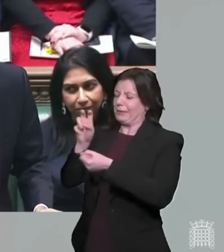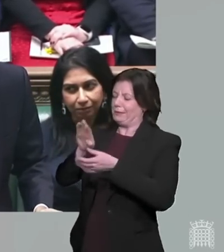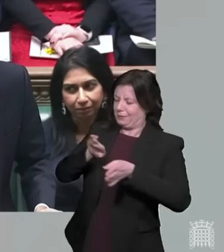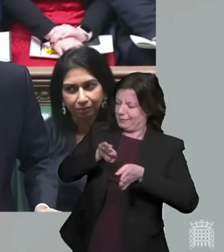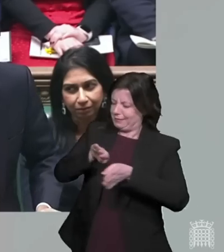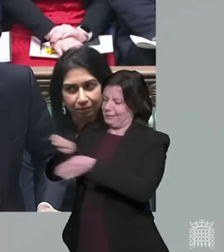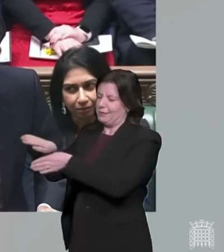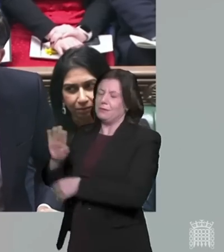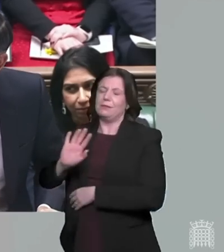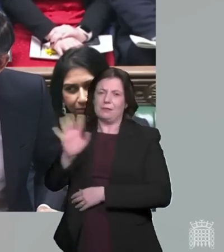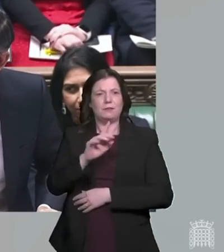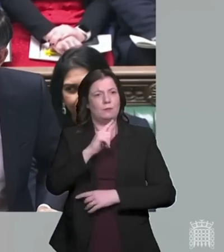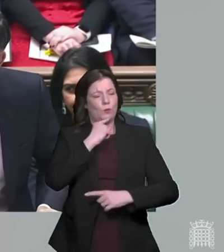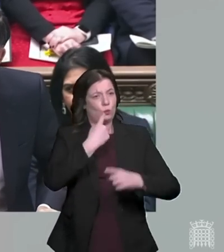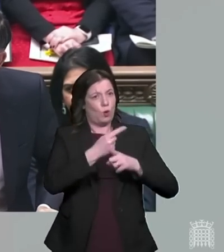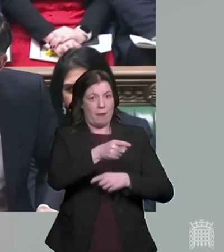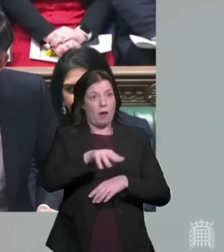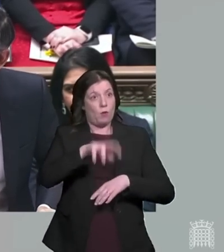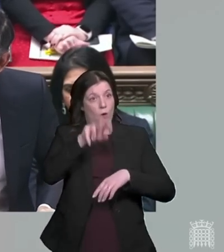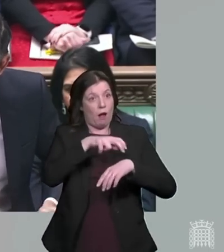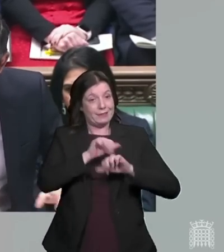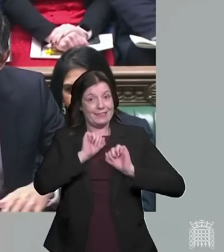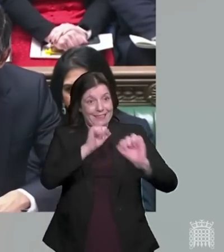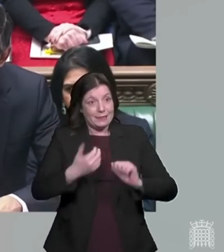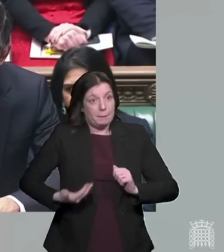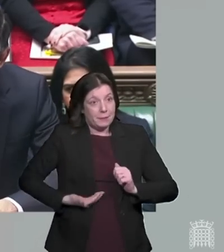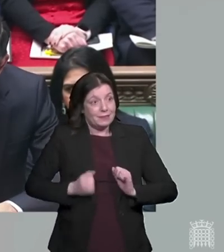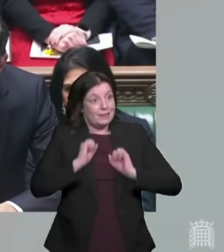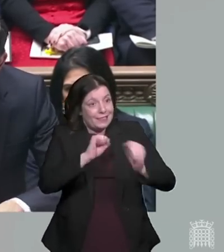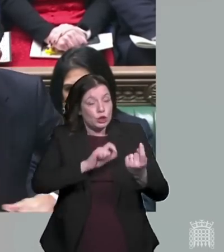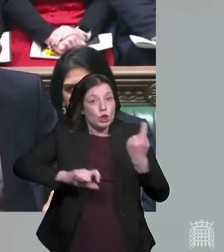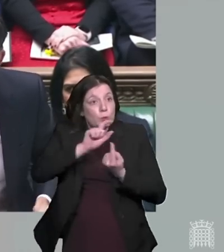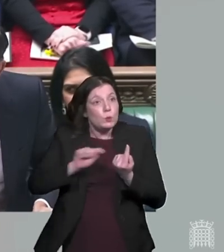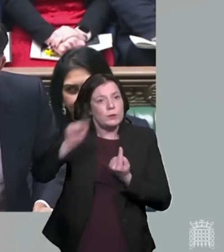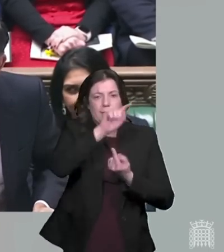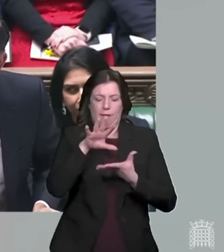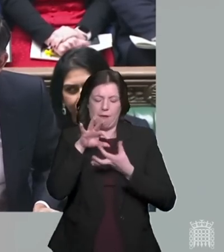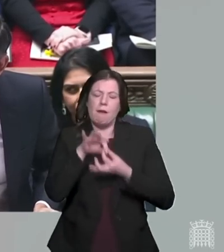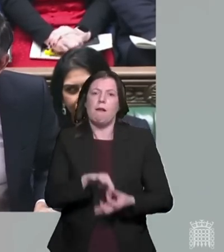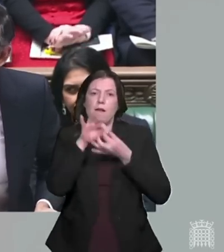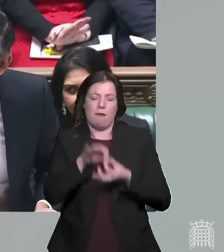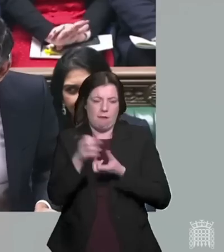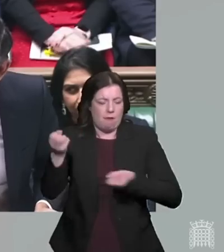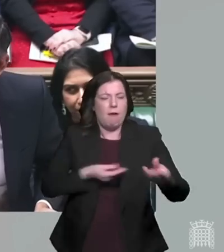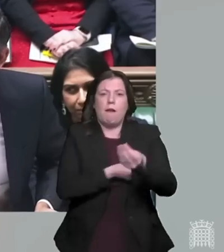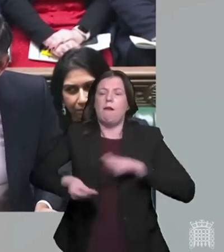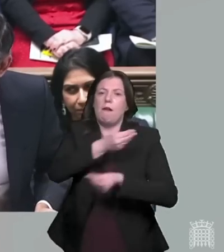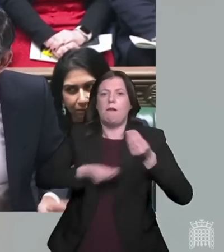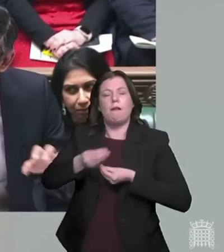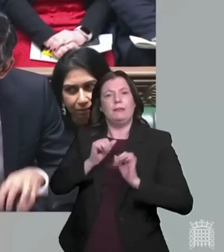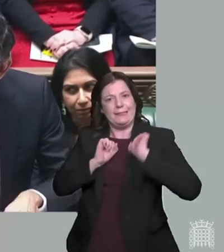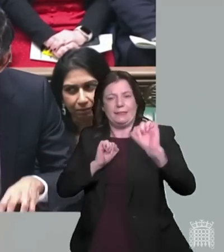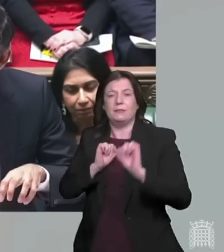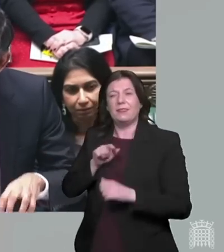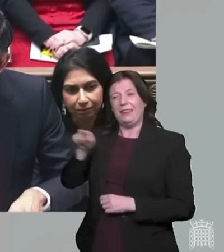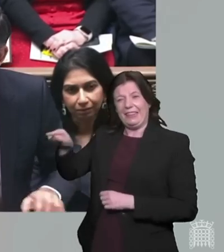the right mechanisms in place to support businesses and communities in Northern Ireland. And I would say to the honourable gentleman, he knows better than